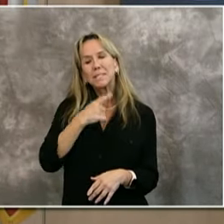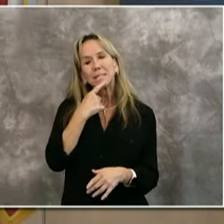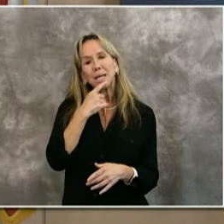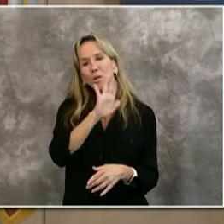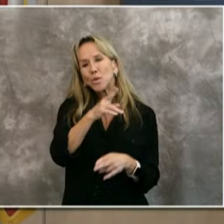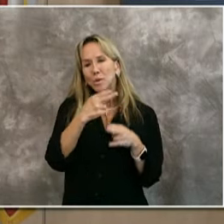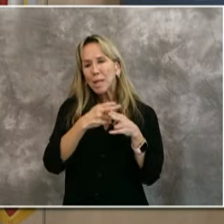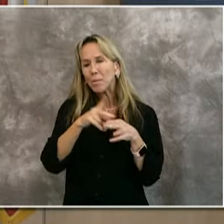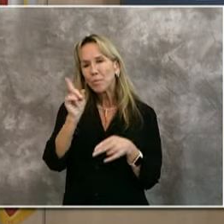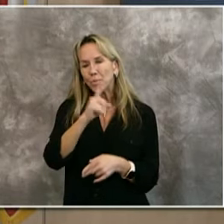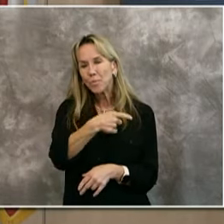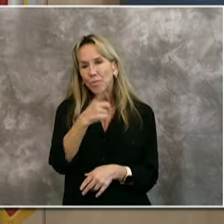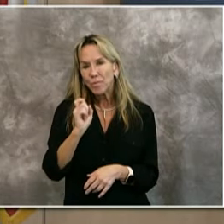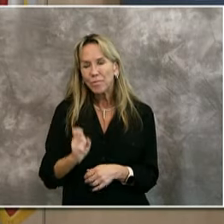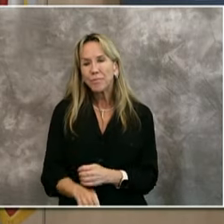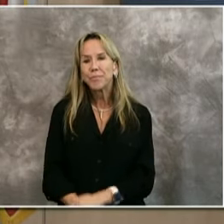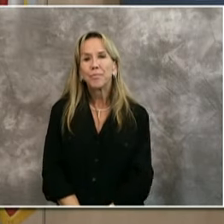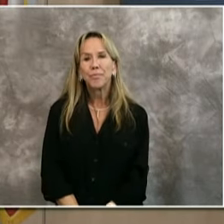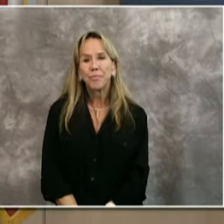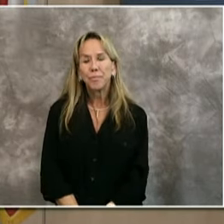outlet.